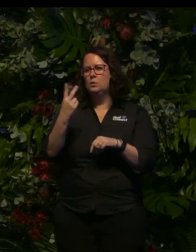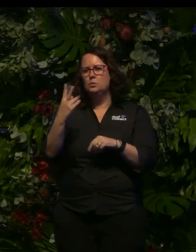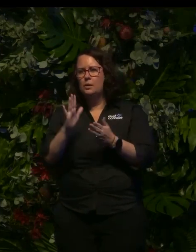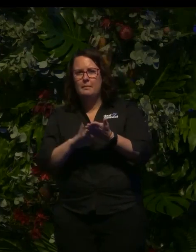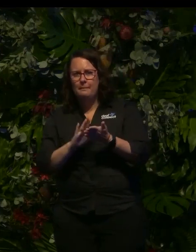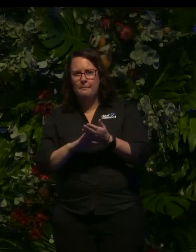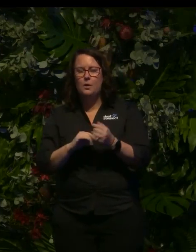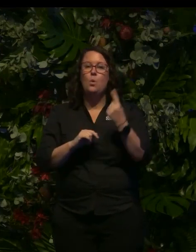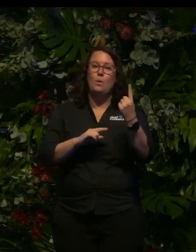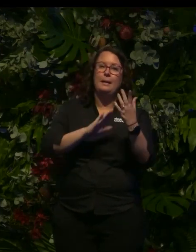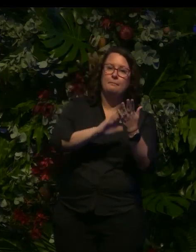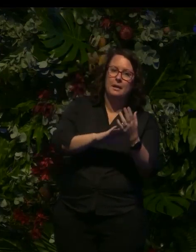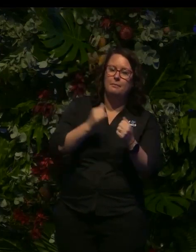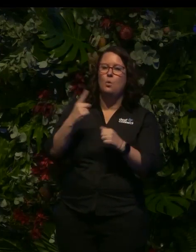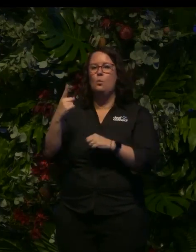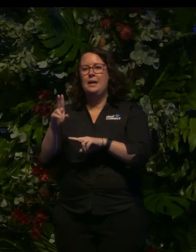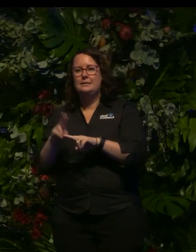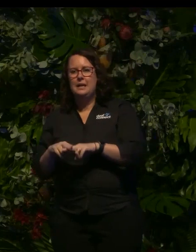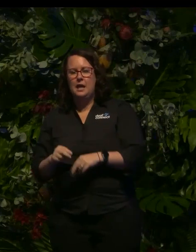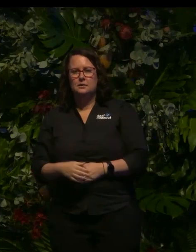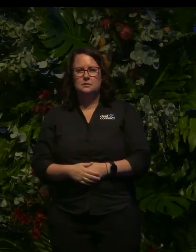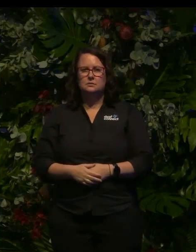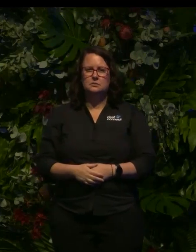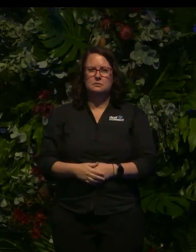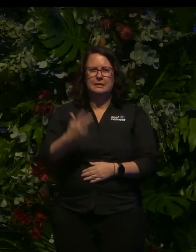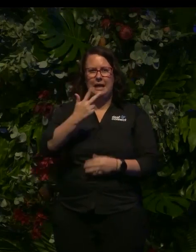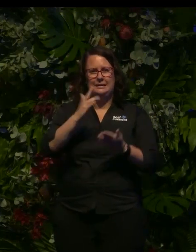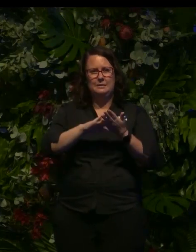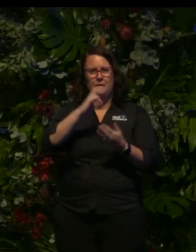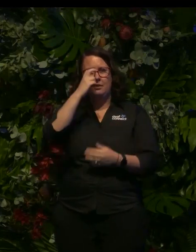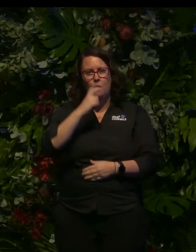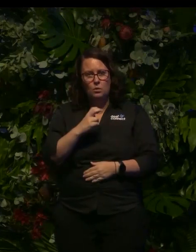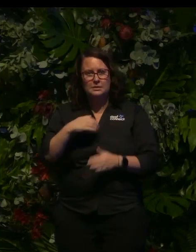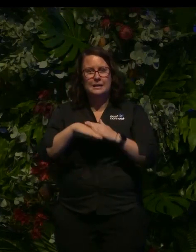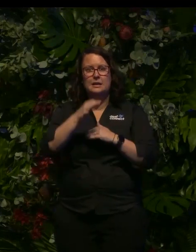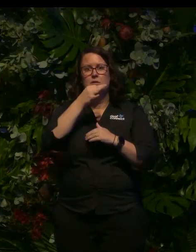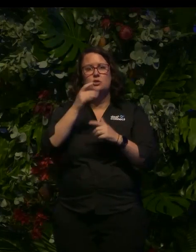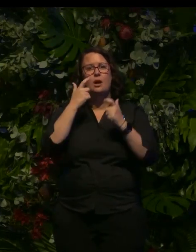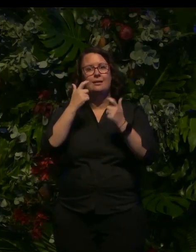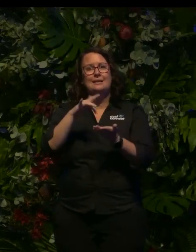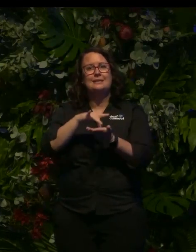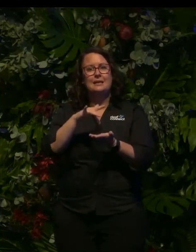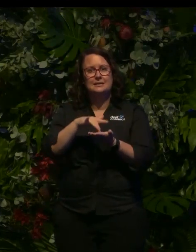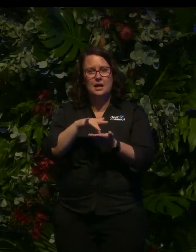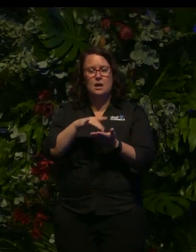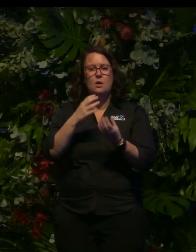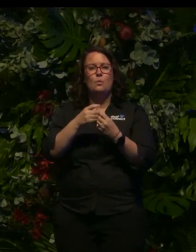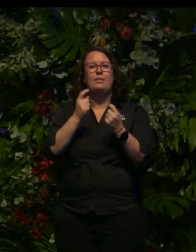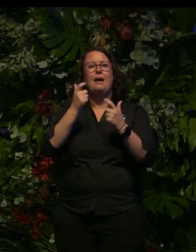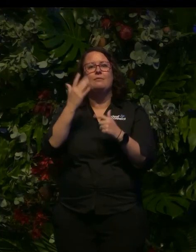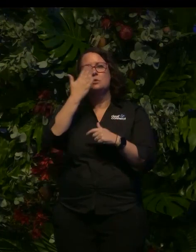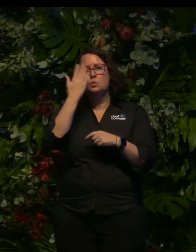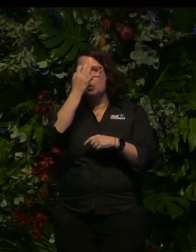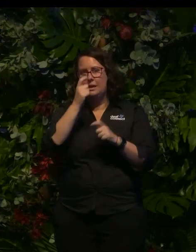or in fact 1 mum or 1 dad. And at 18 months, in a childcare centre with outside school hours care,